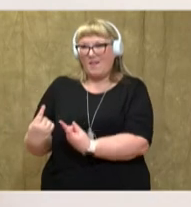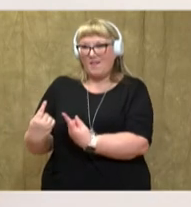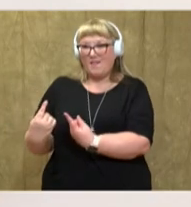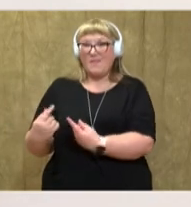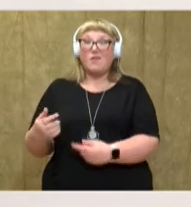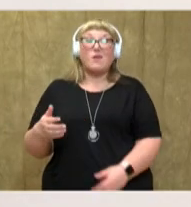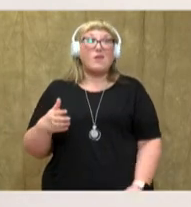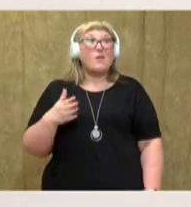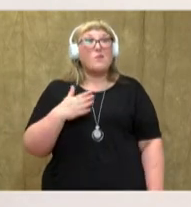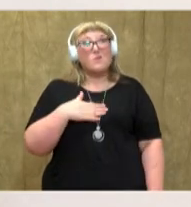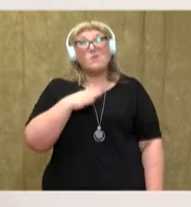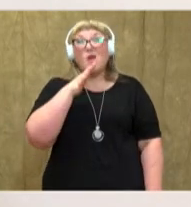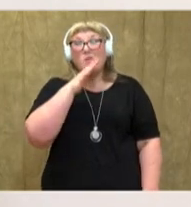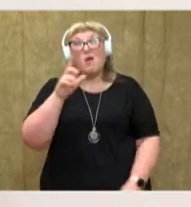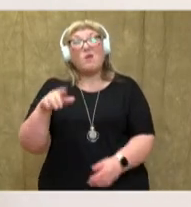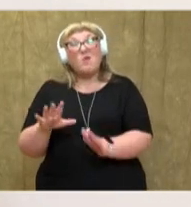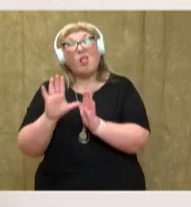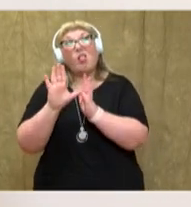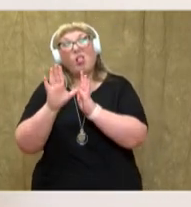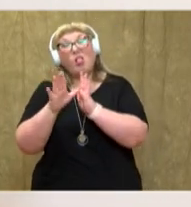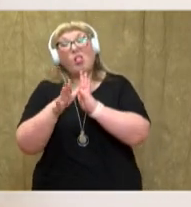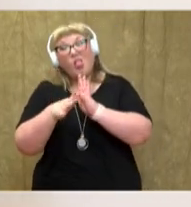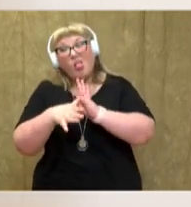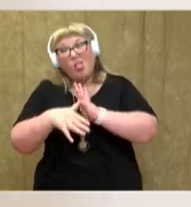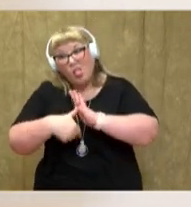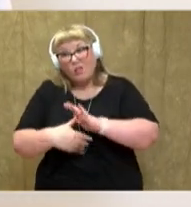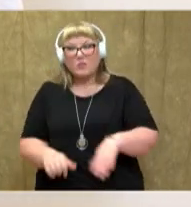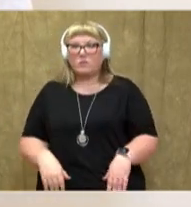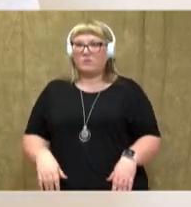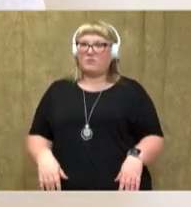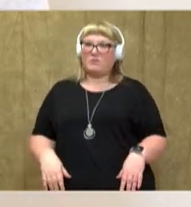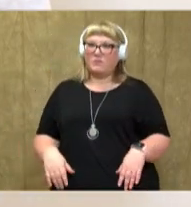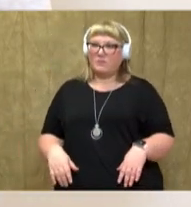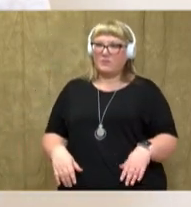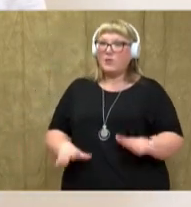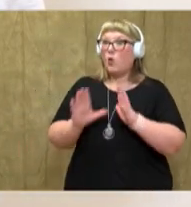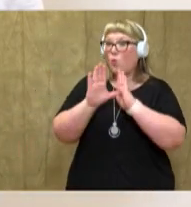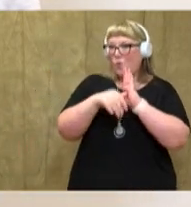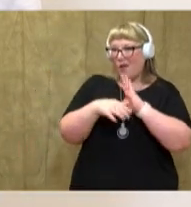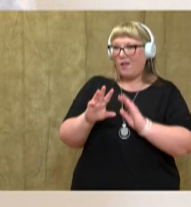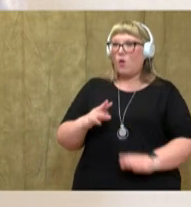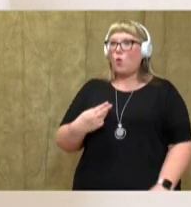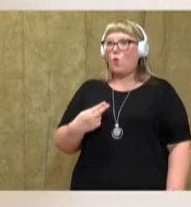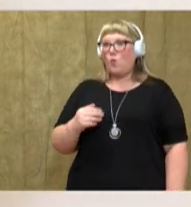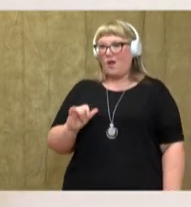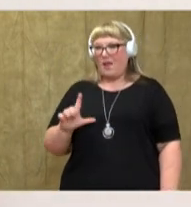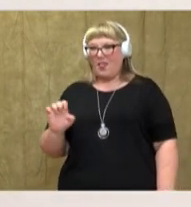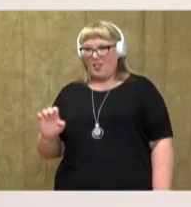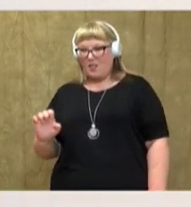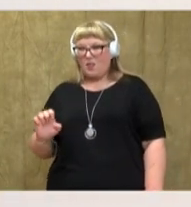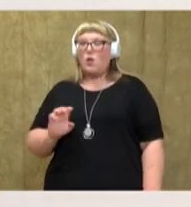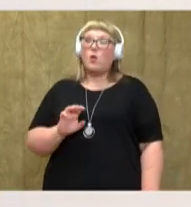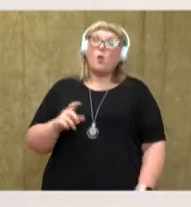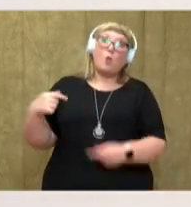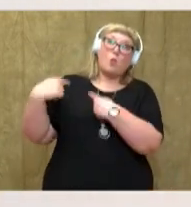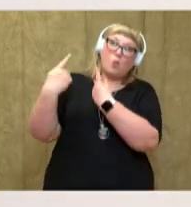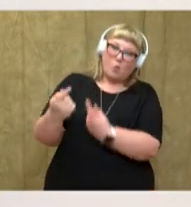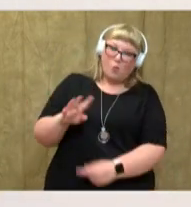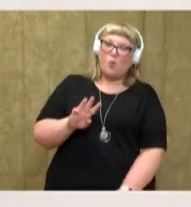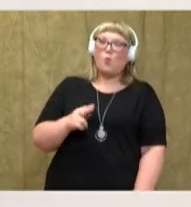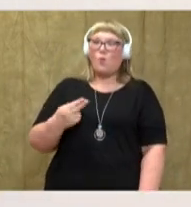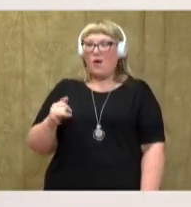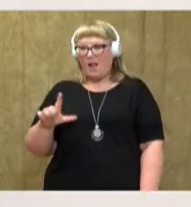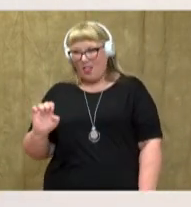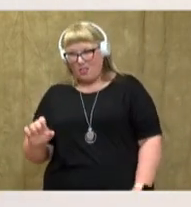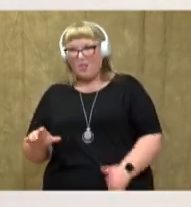a while. While. Very good, friends. While. Take the word. Remember our strategy. We